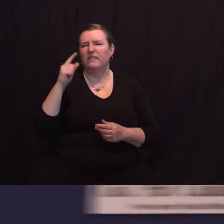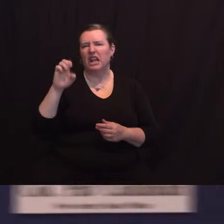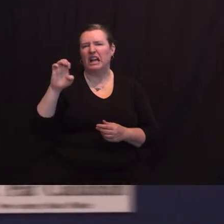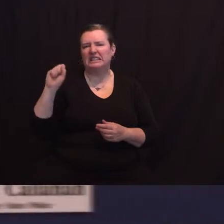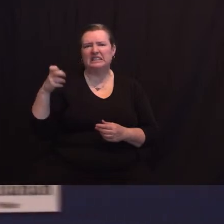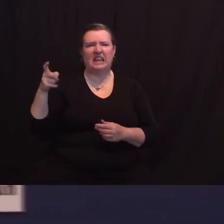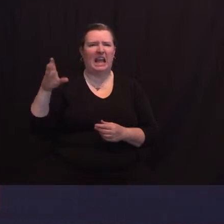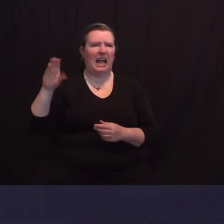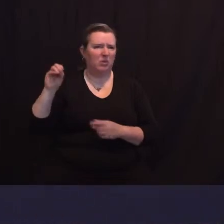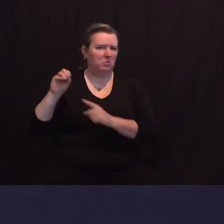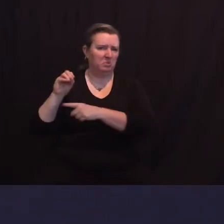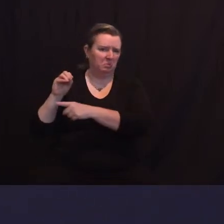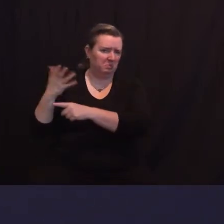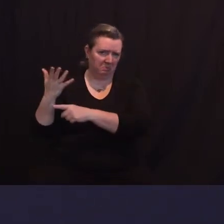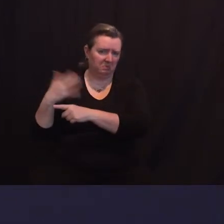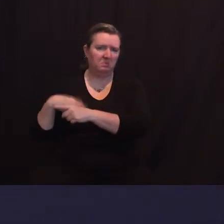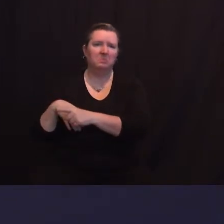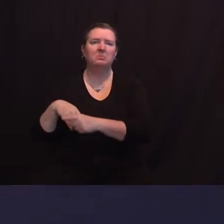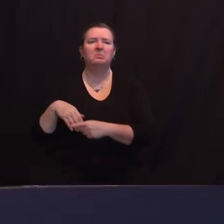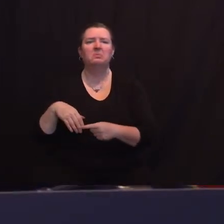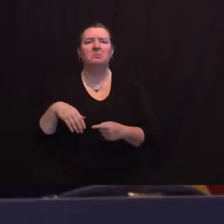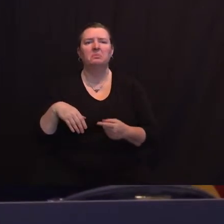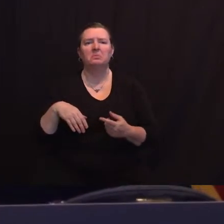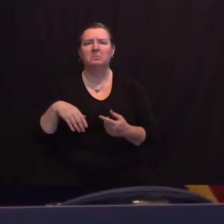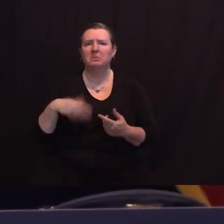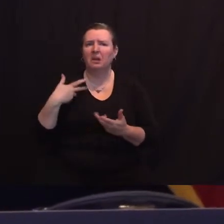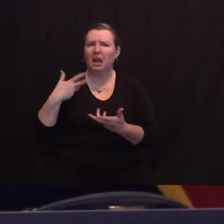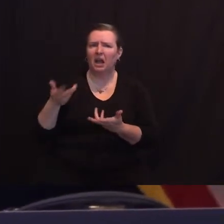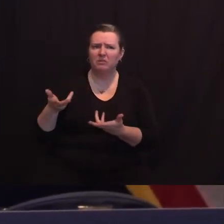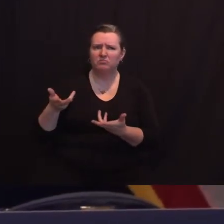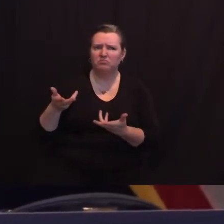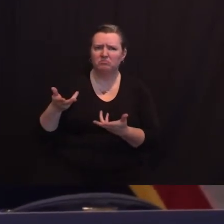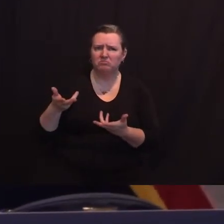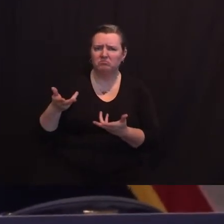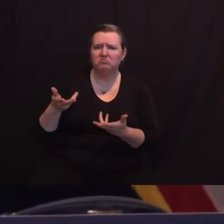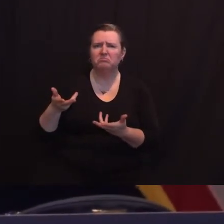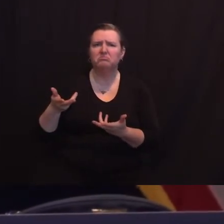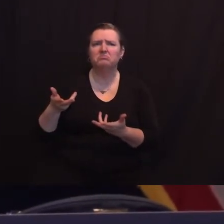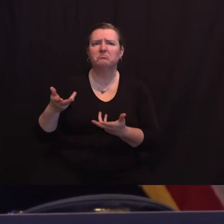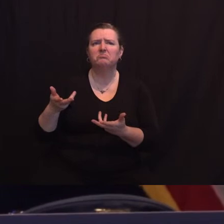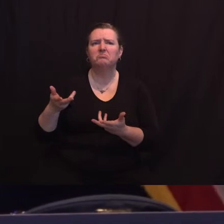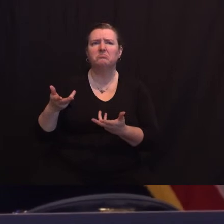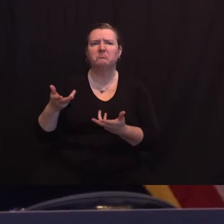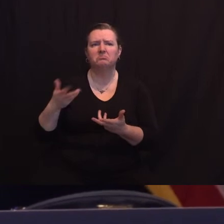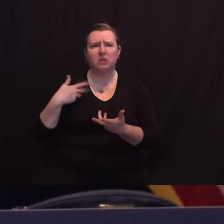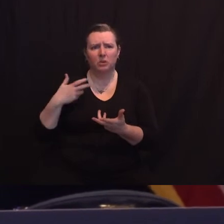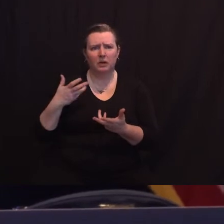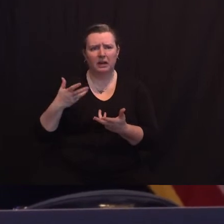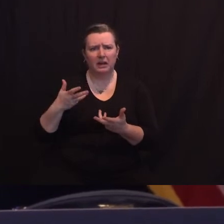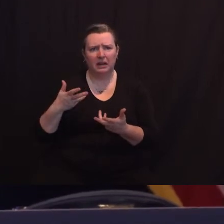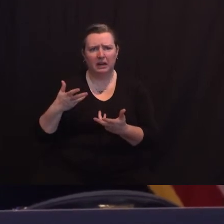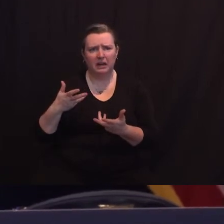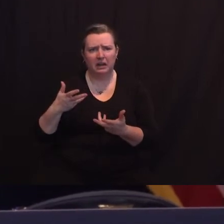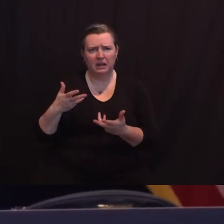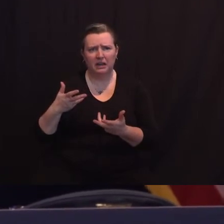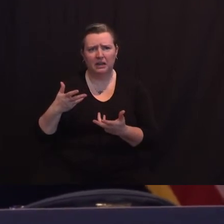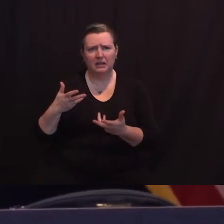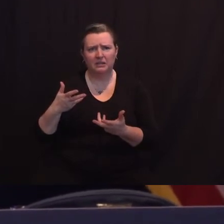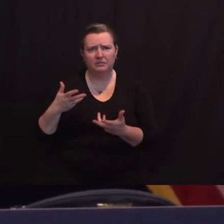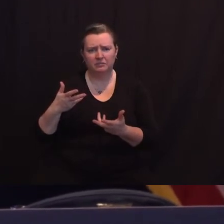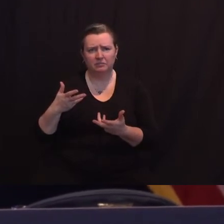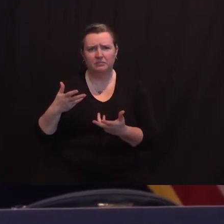add, and Judy and the team and I are on daily with regards to the various challenges, and similar to what we saw